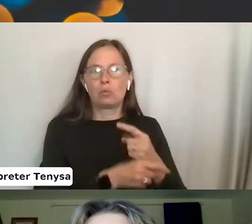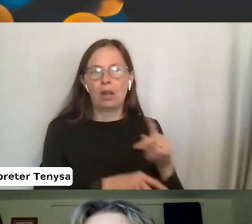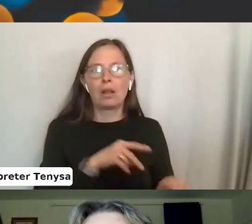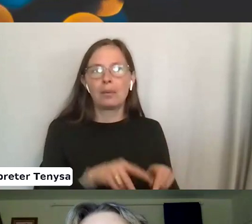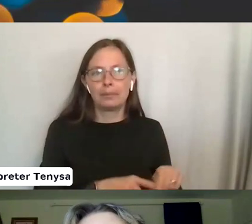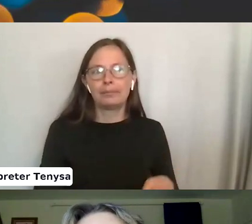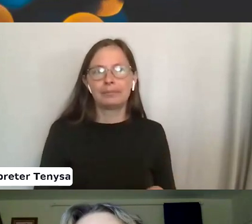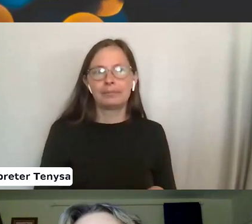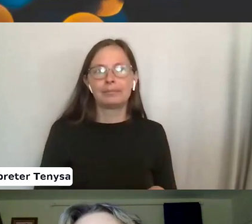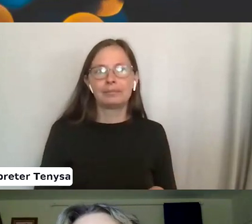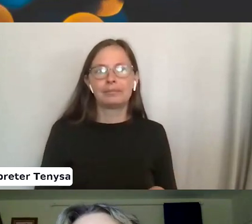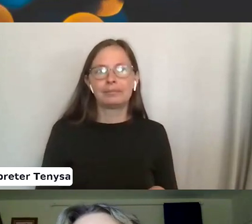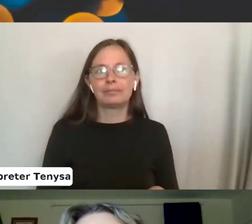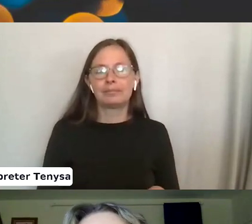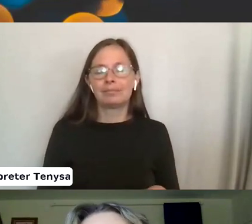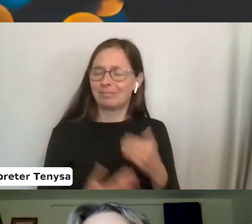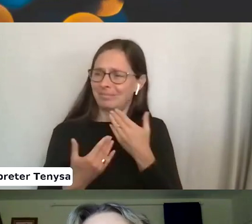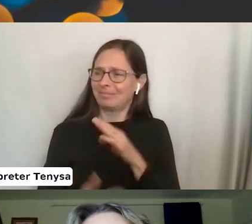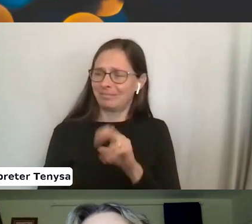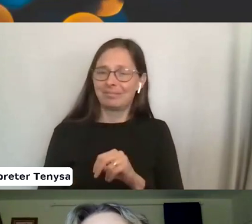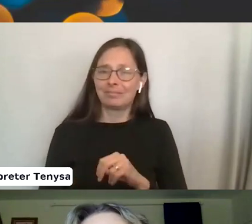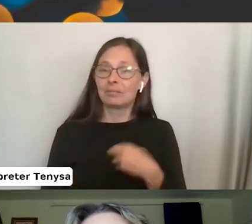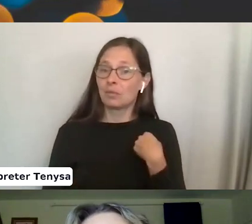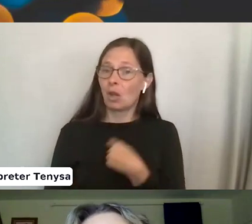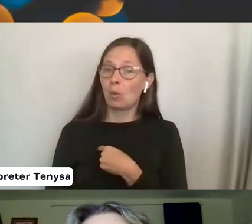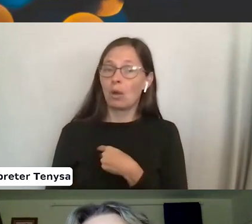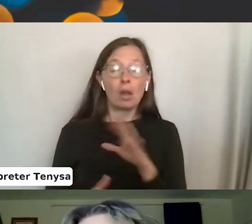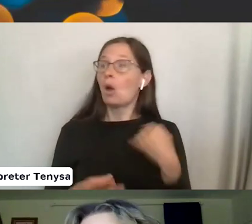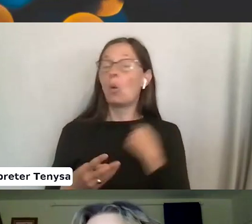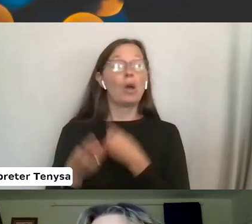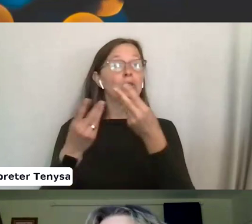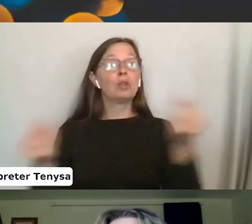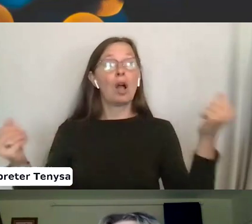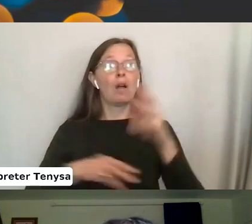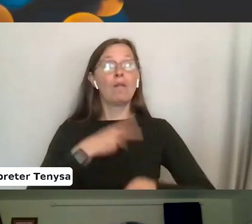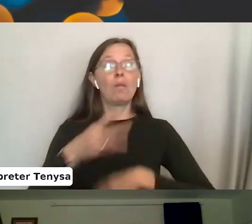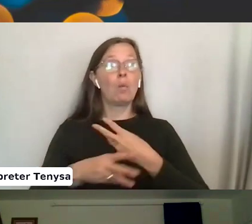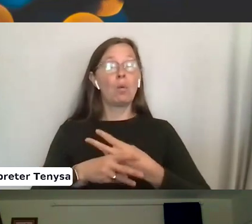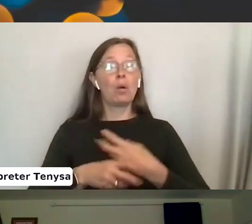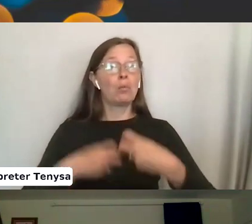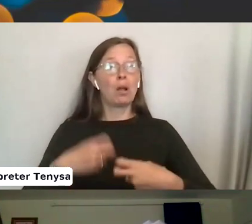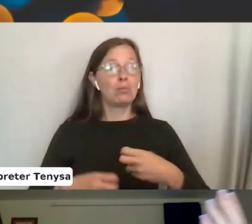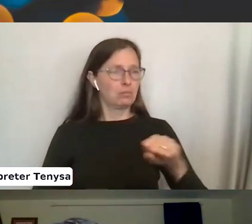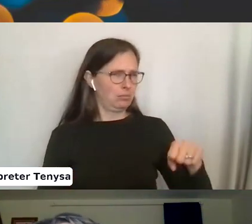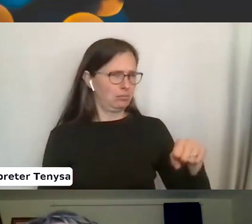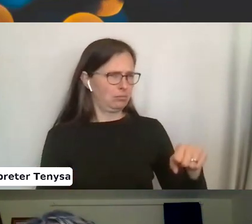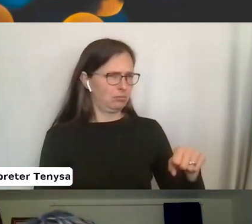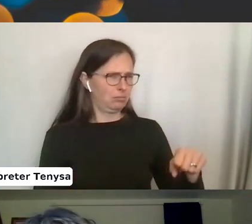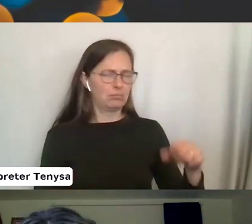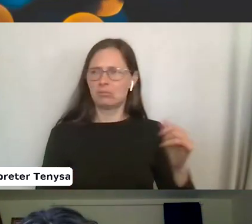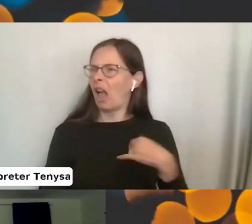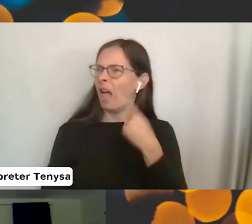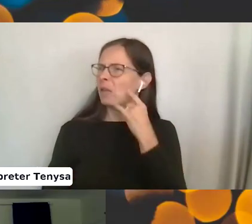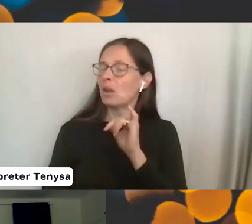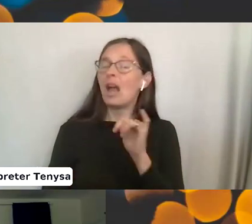Ben. Yep. And did we solve the world? Did we solve world problems? Always. I think so too. As we mentioned before we